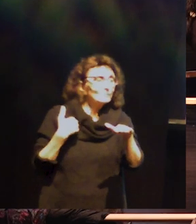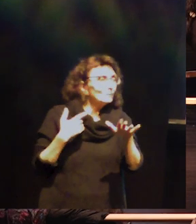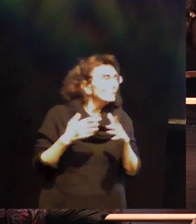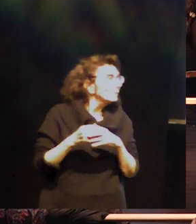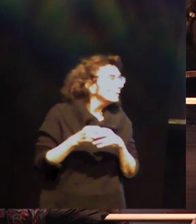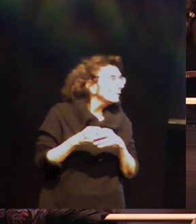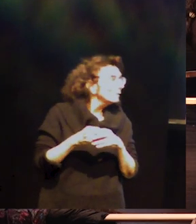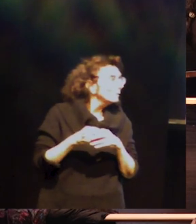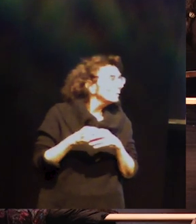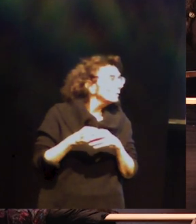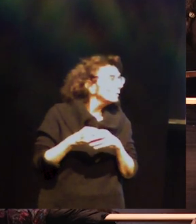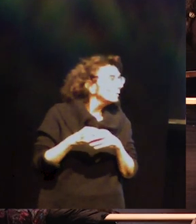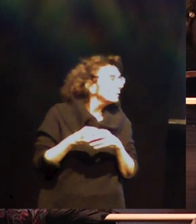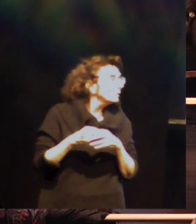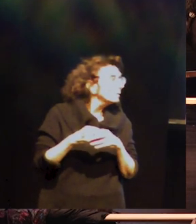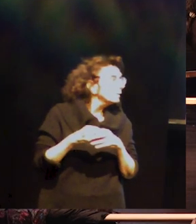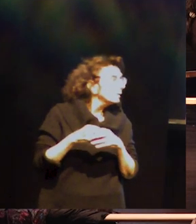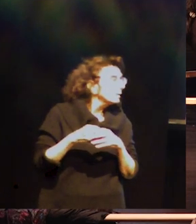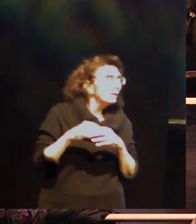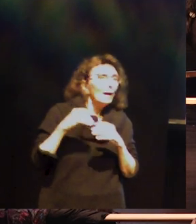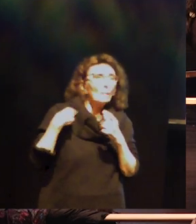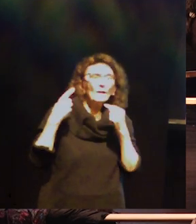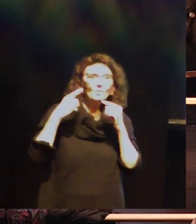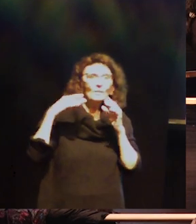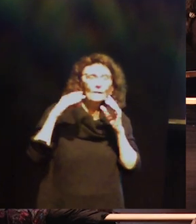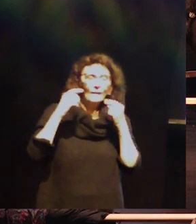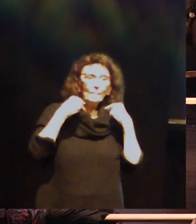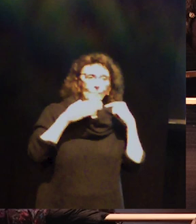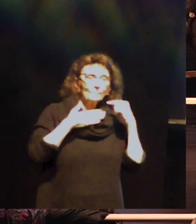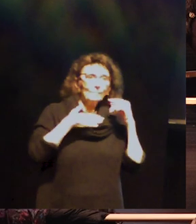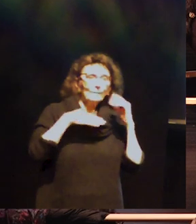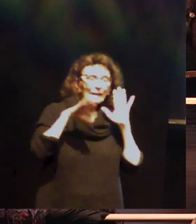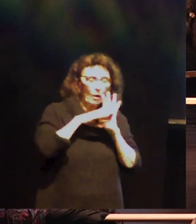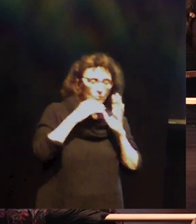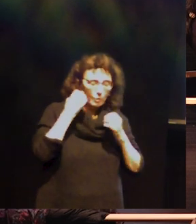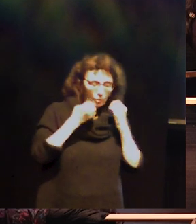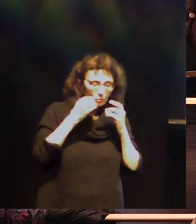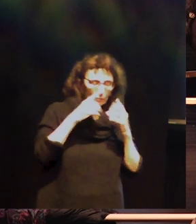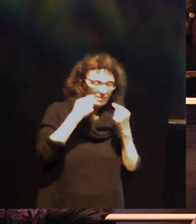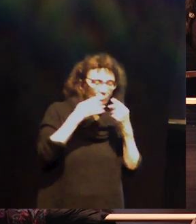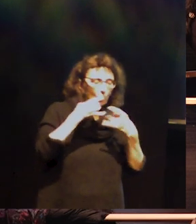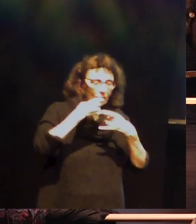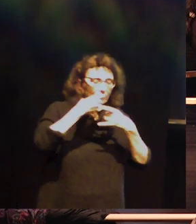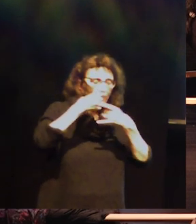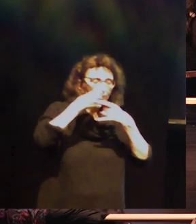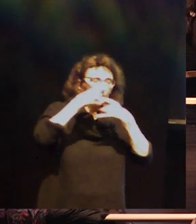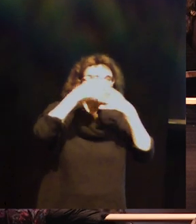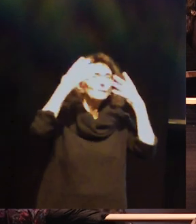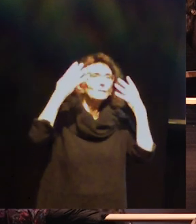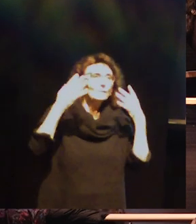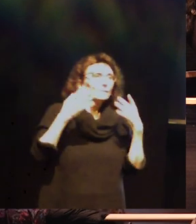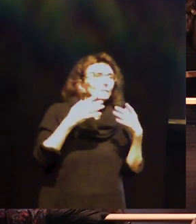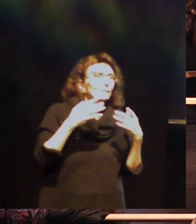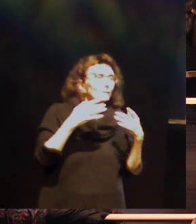child adult, you know, just like how much this character is really struggling with her feelings about herself and how she, you know,